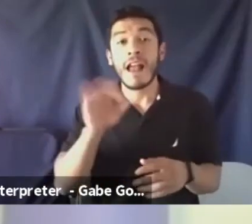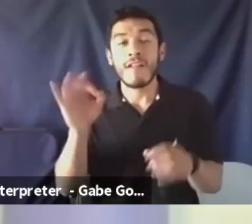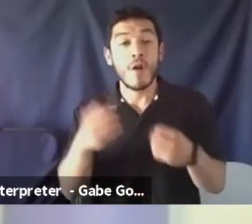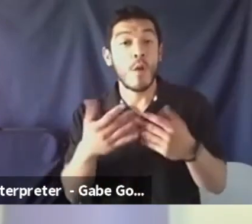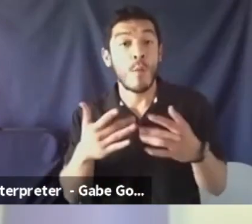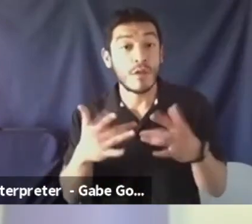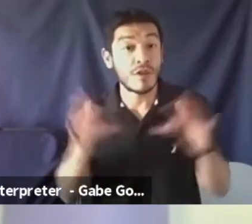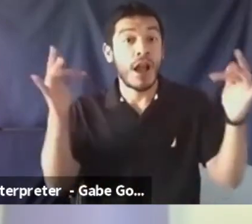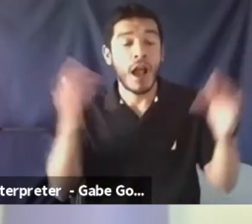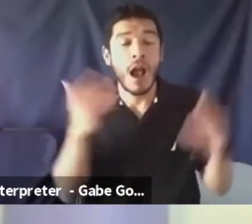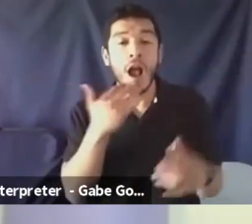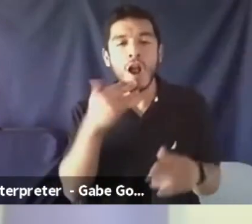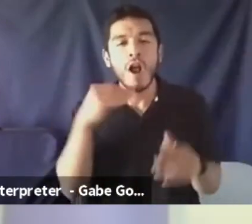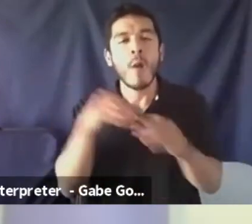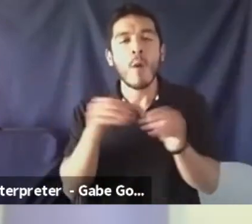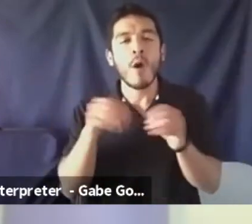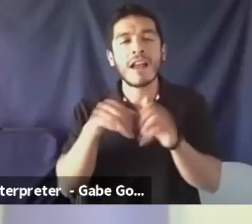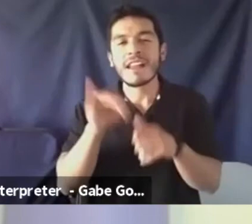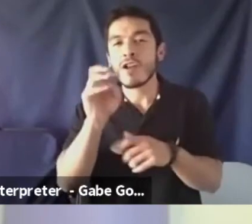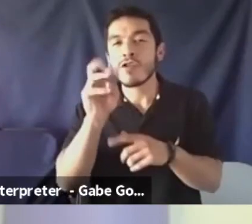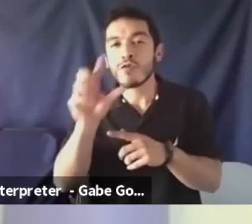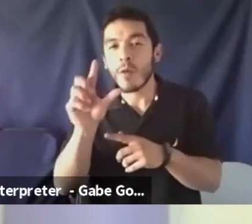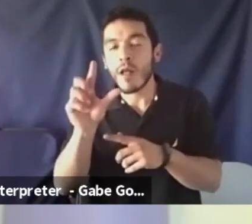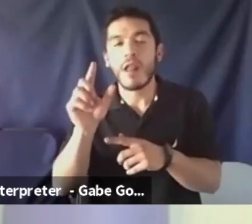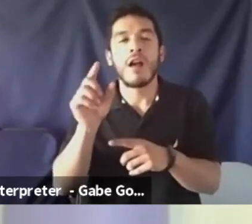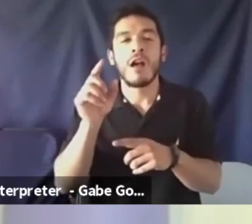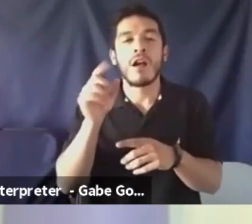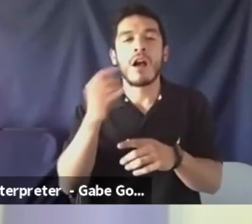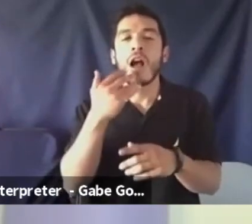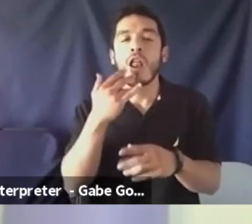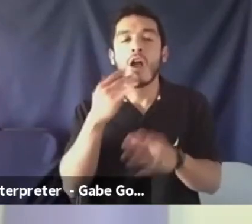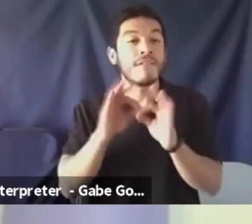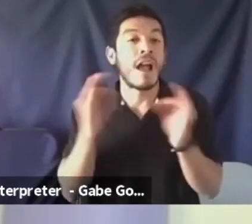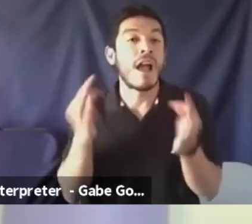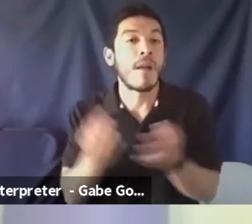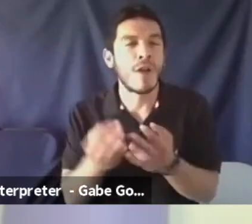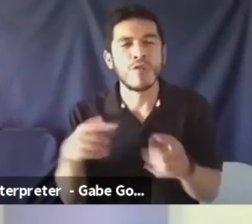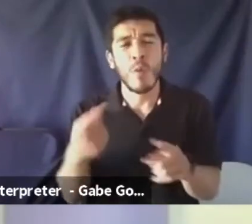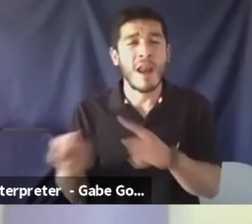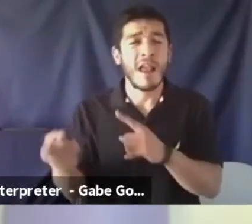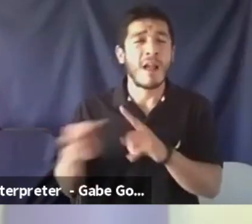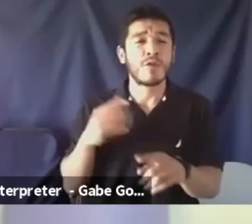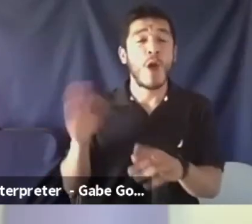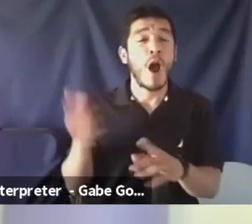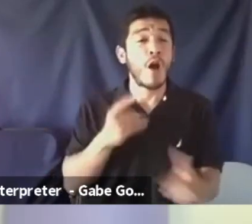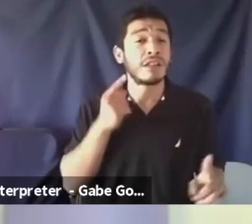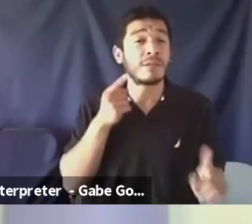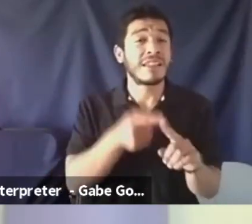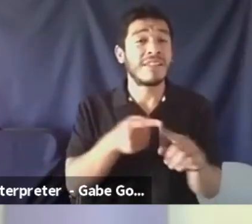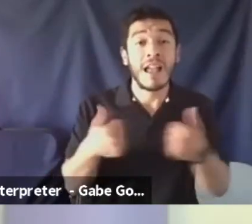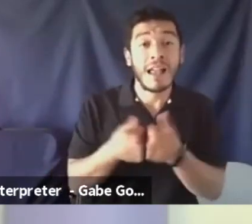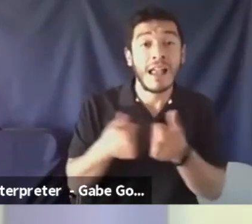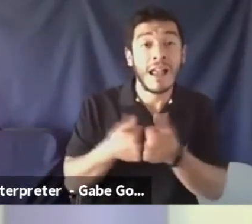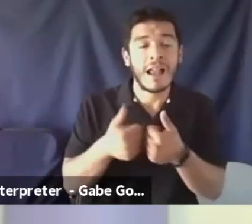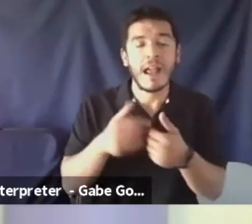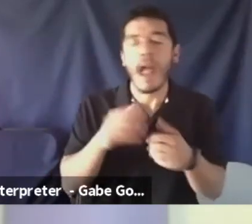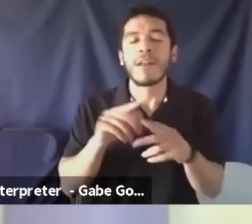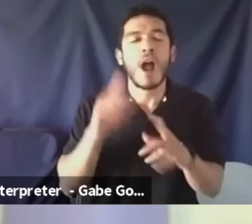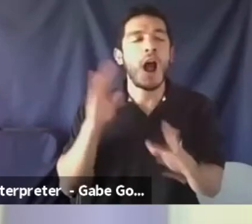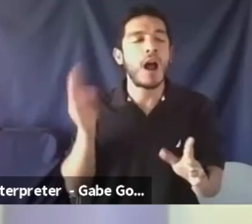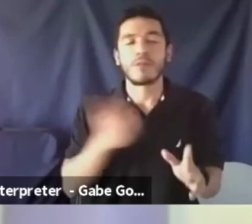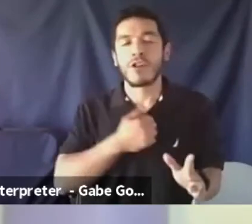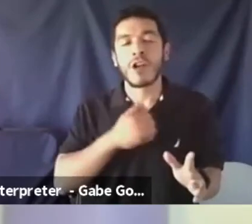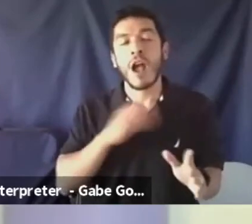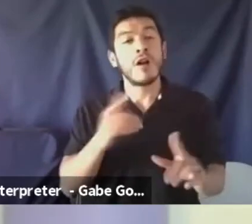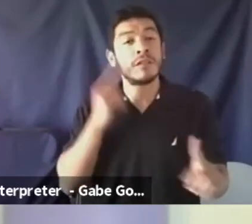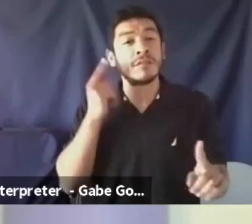jewel tone family. So when it came down to the specific gangs and organizations, the color